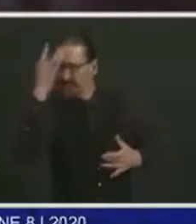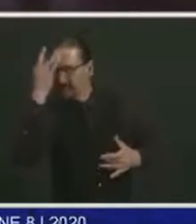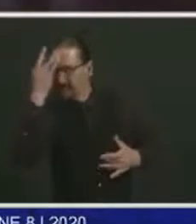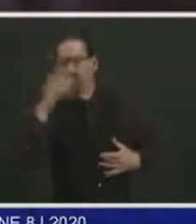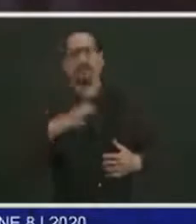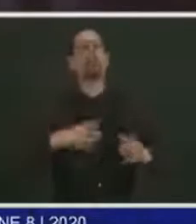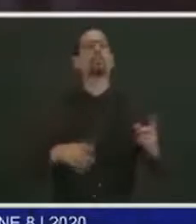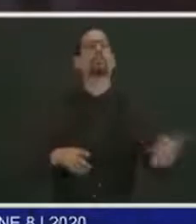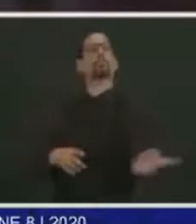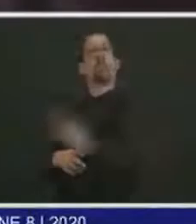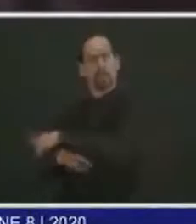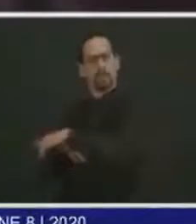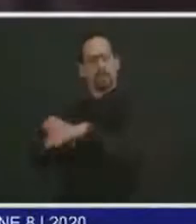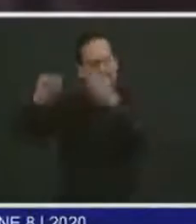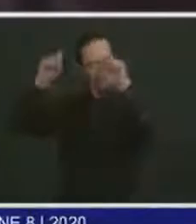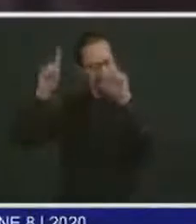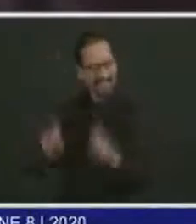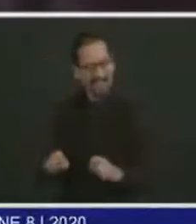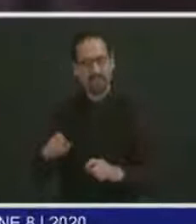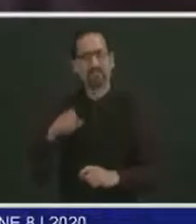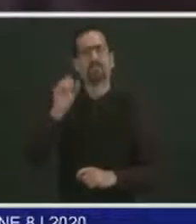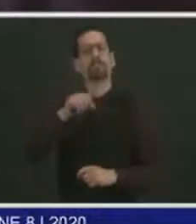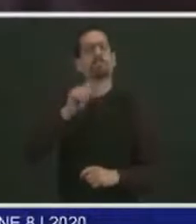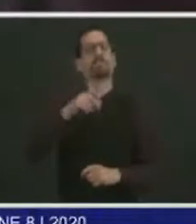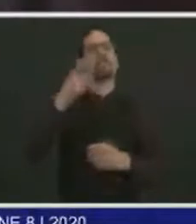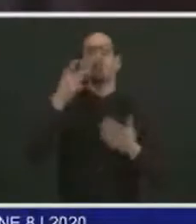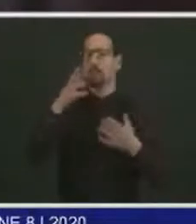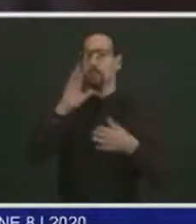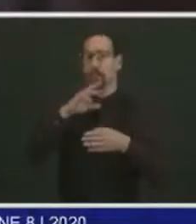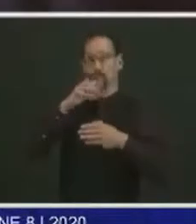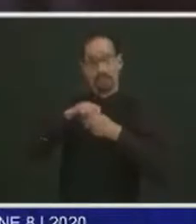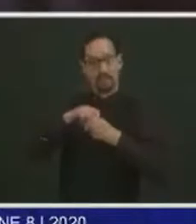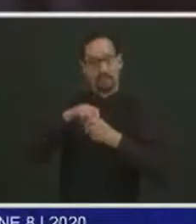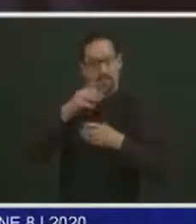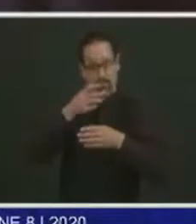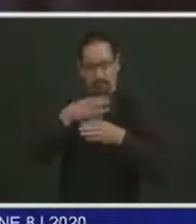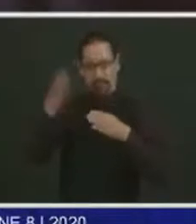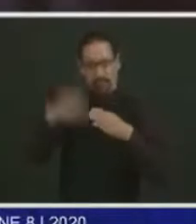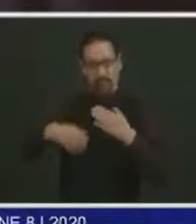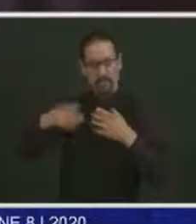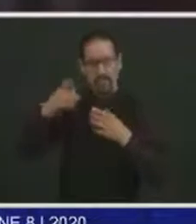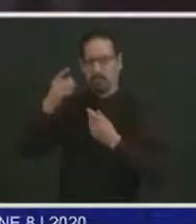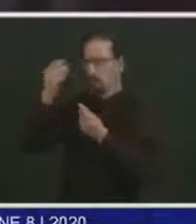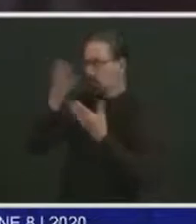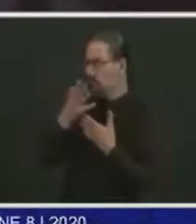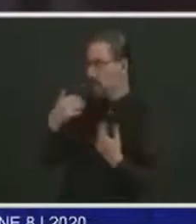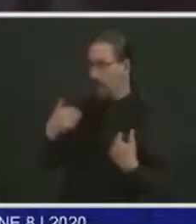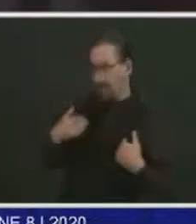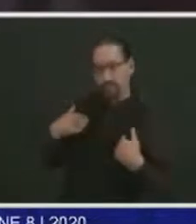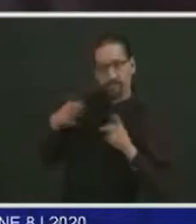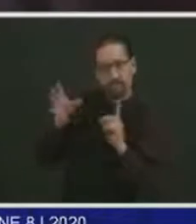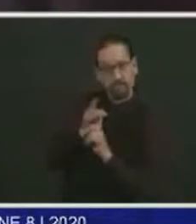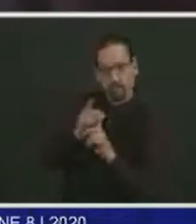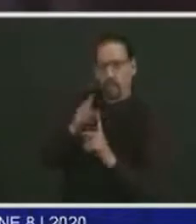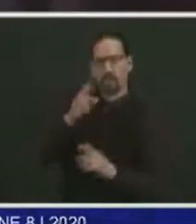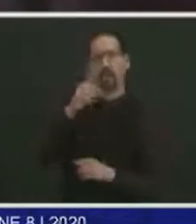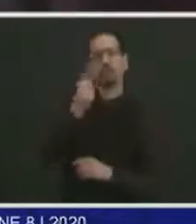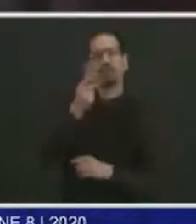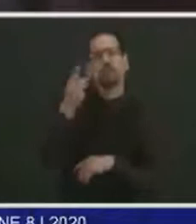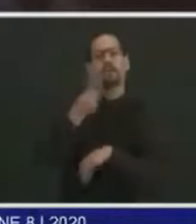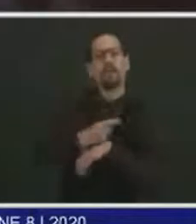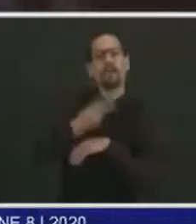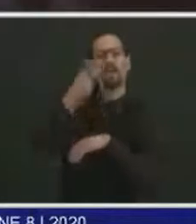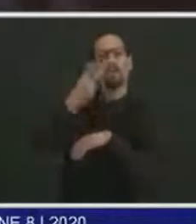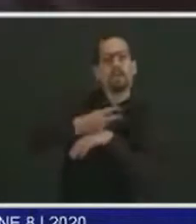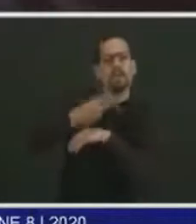results within a few days. That's part 1. Part 2, we need to be able to quickly react